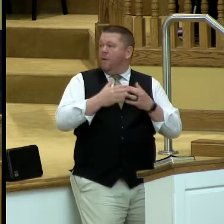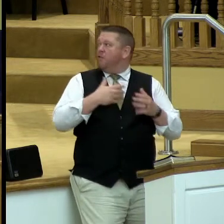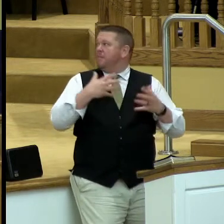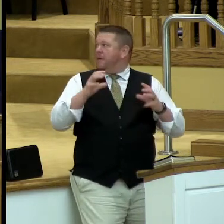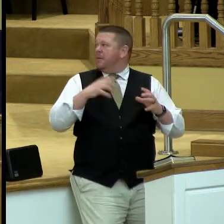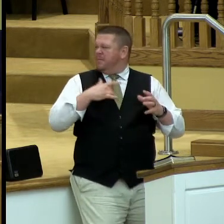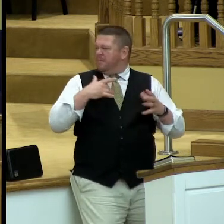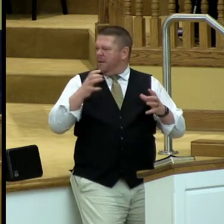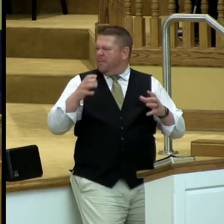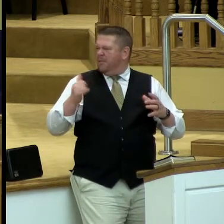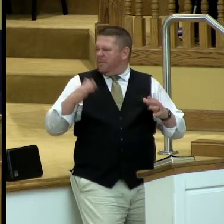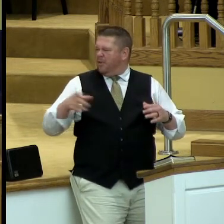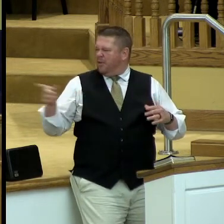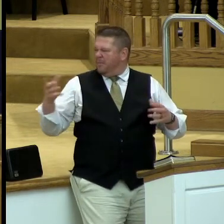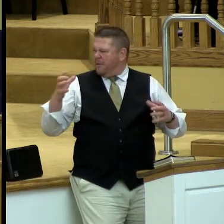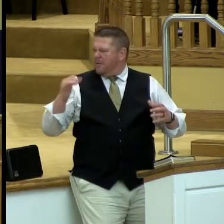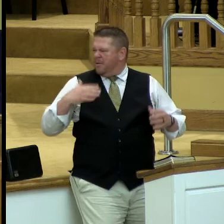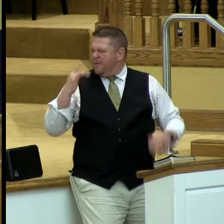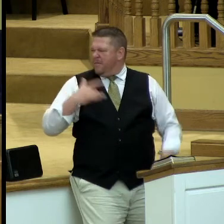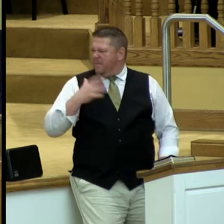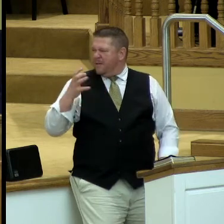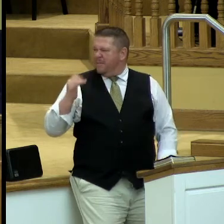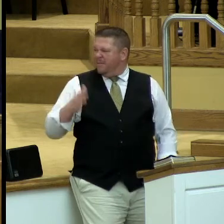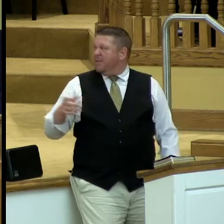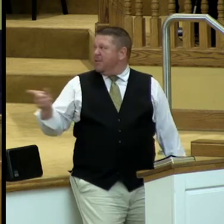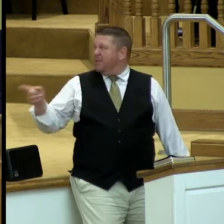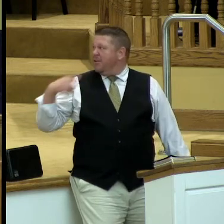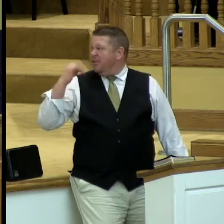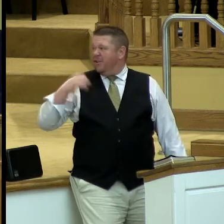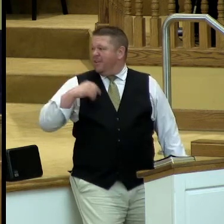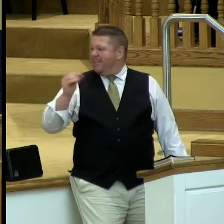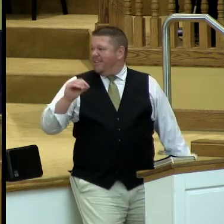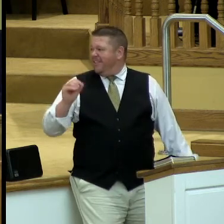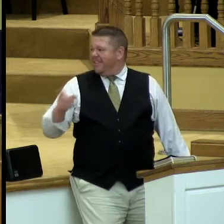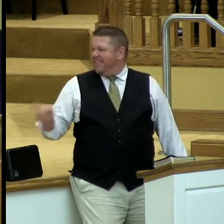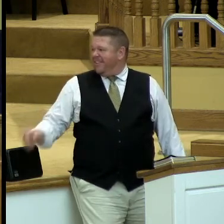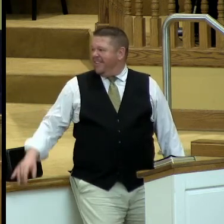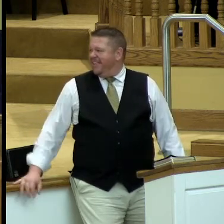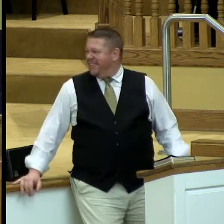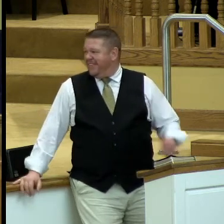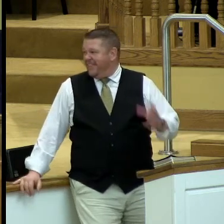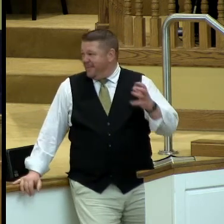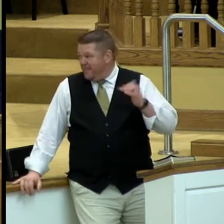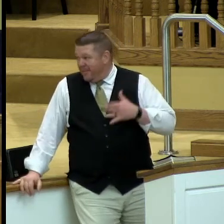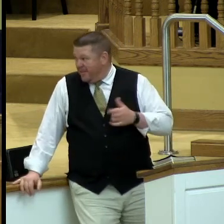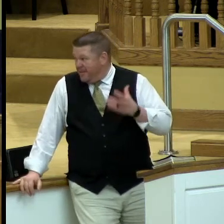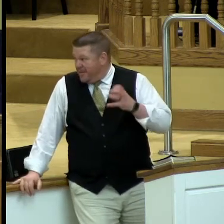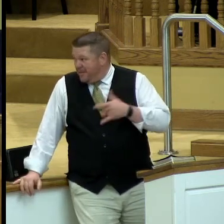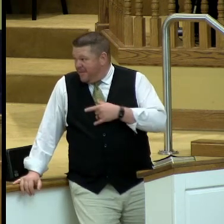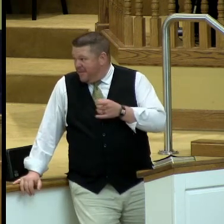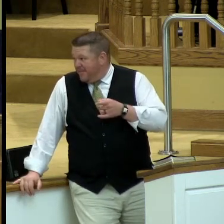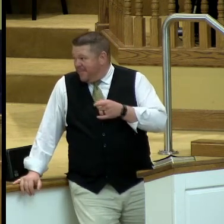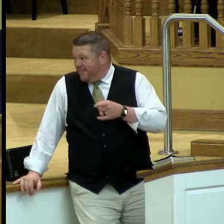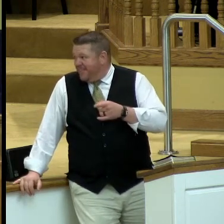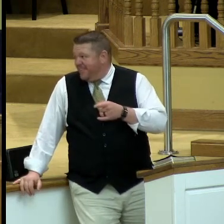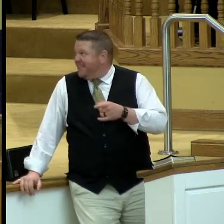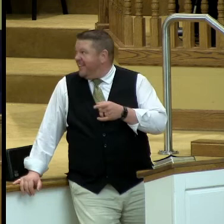sport, basketball. I feel like there's a basketball player over here. I don't know why. Maybe not. You're looking at me like, absolutely not. Not a basketball player back there?